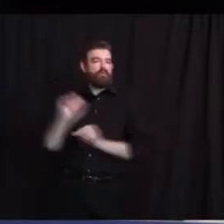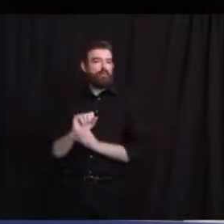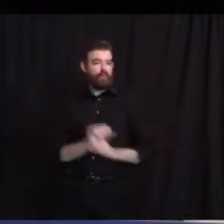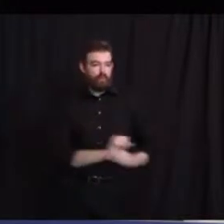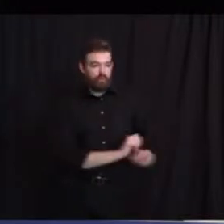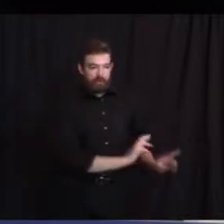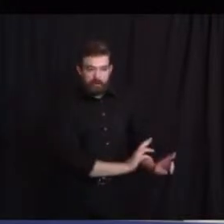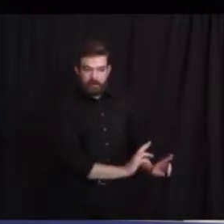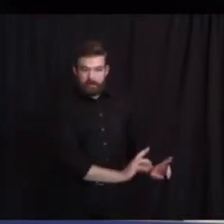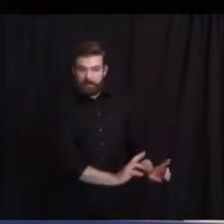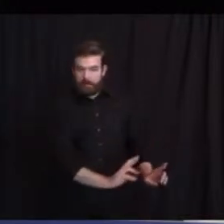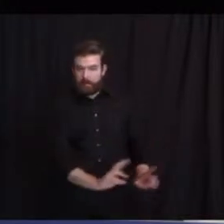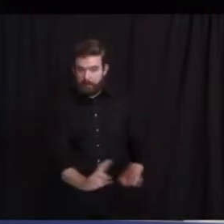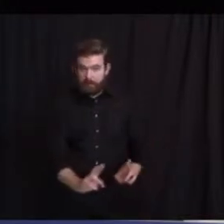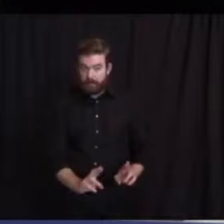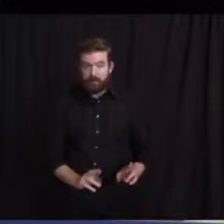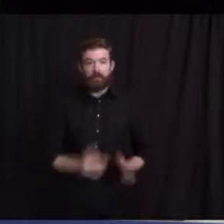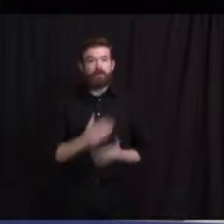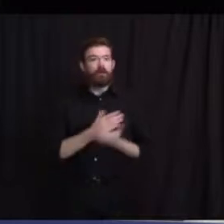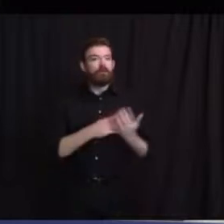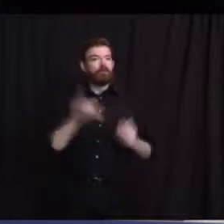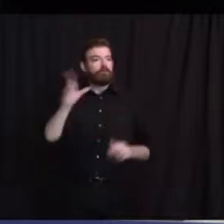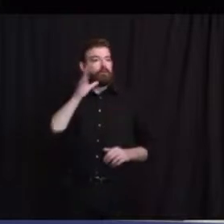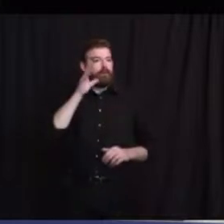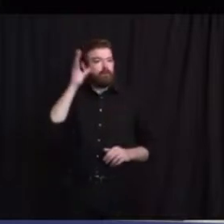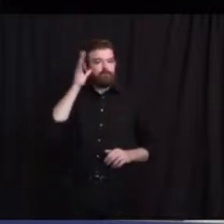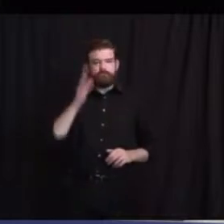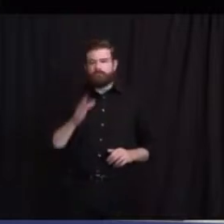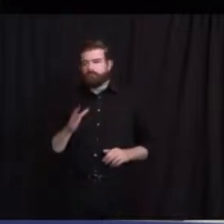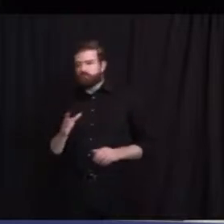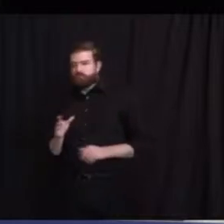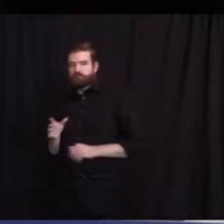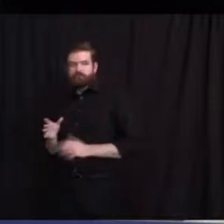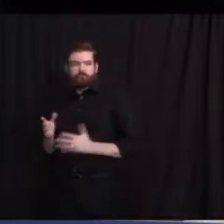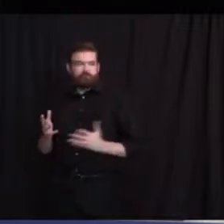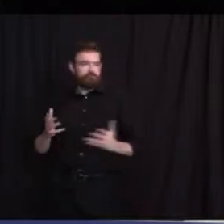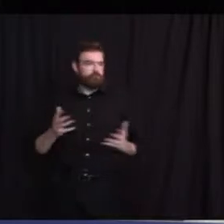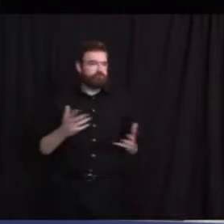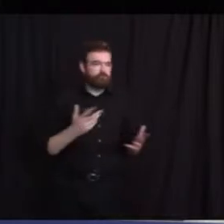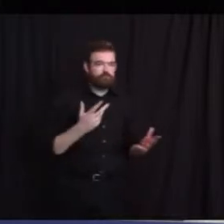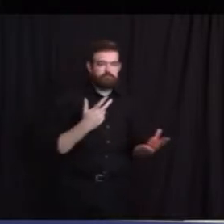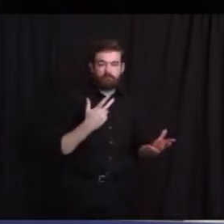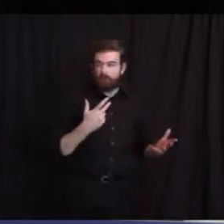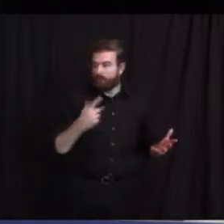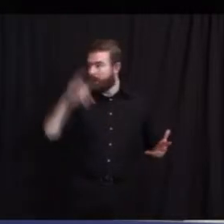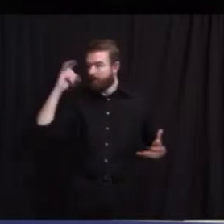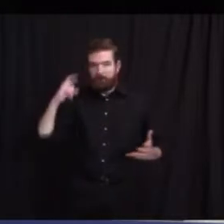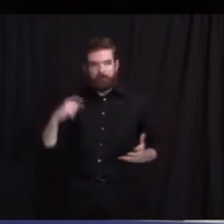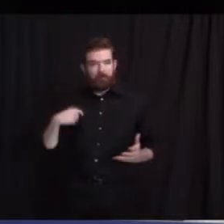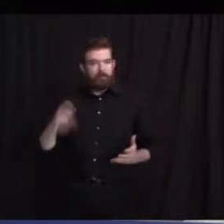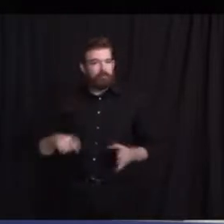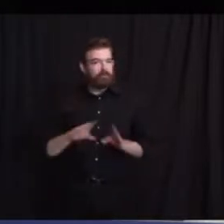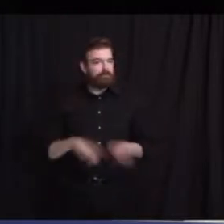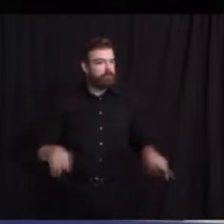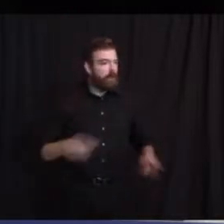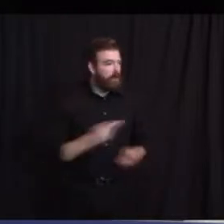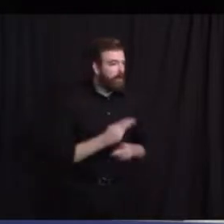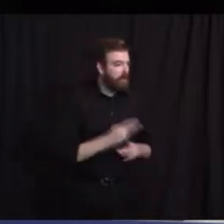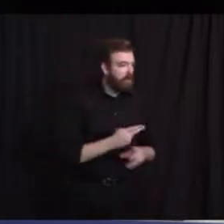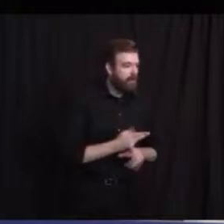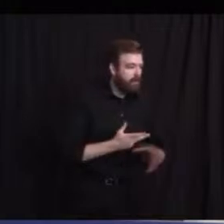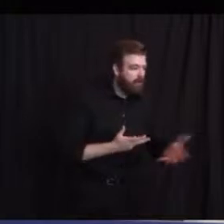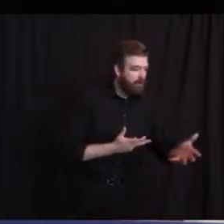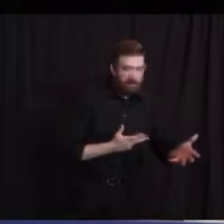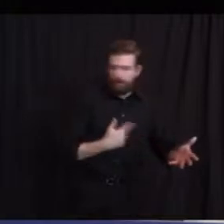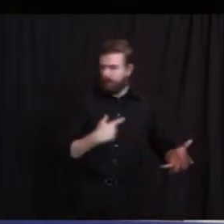know how they were going to juggle summer care or child care needs with their job responsibilities. But in order to be able to take this